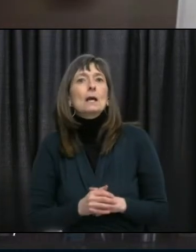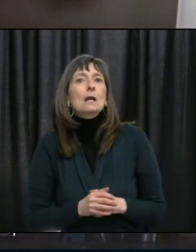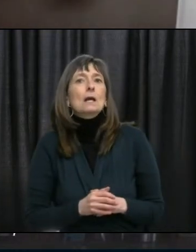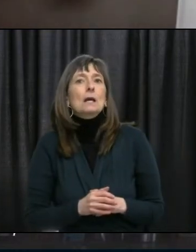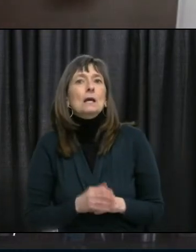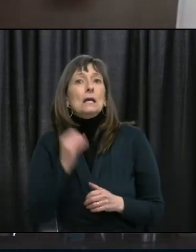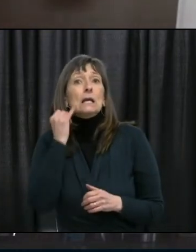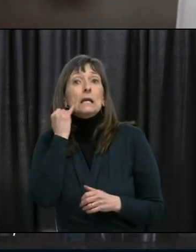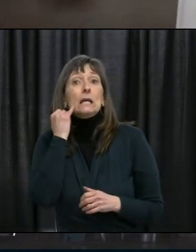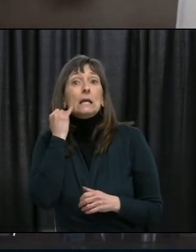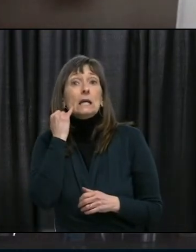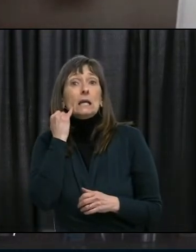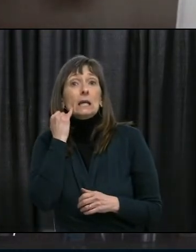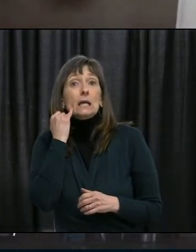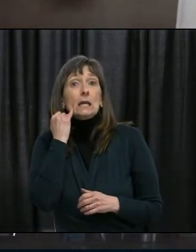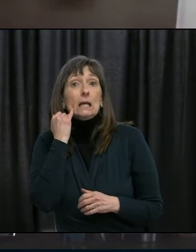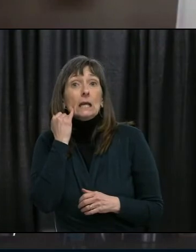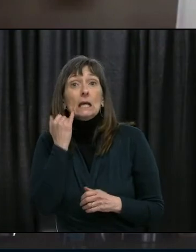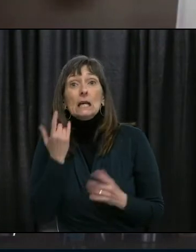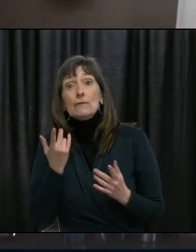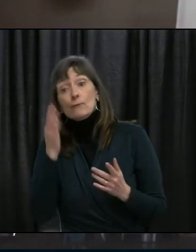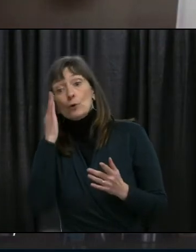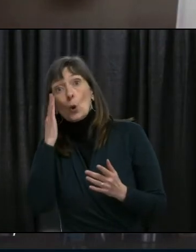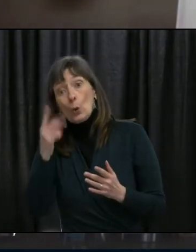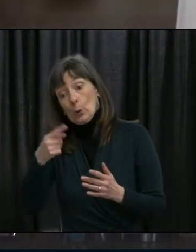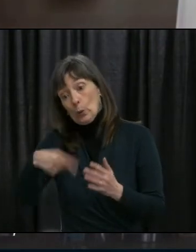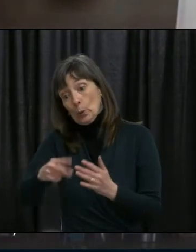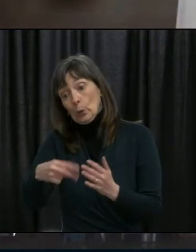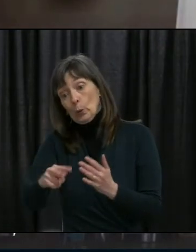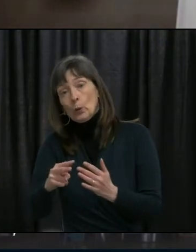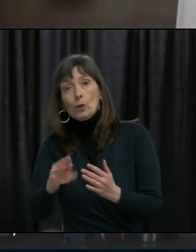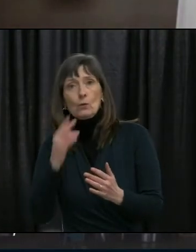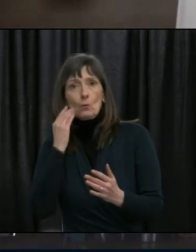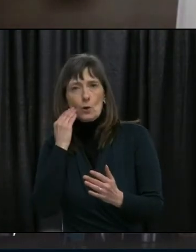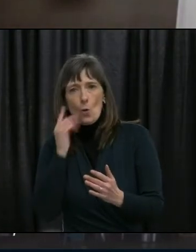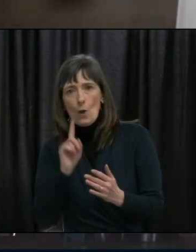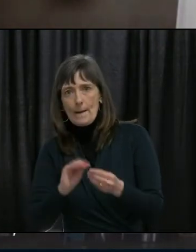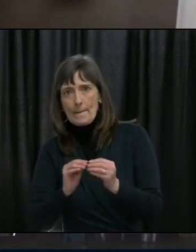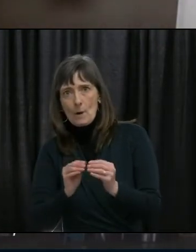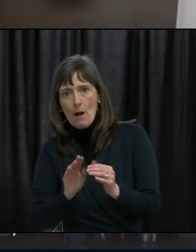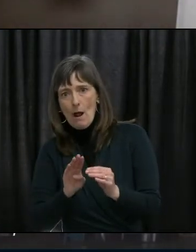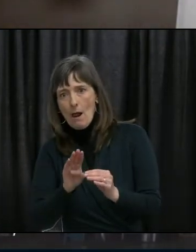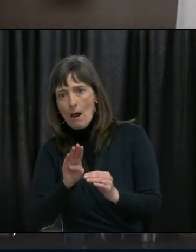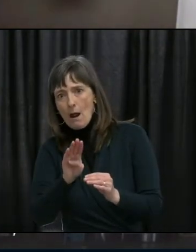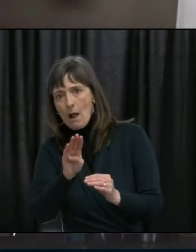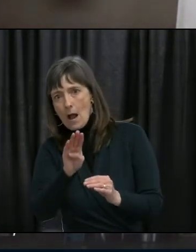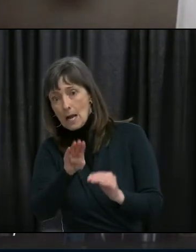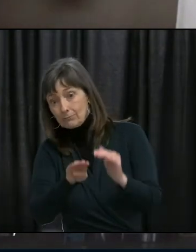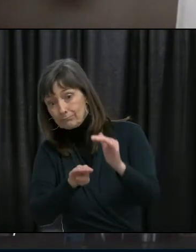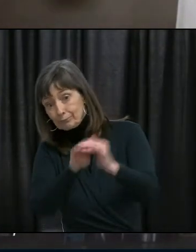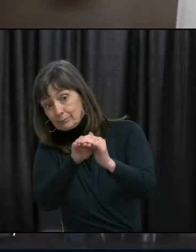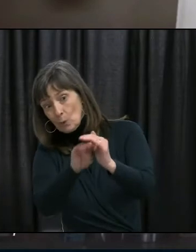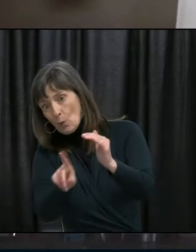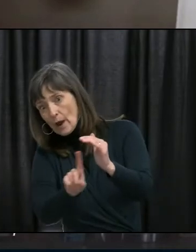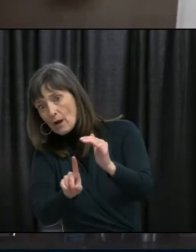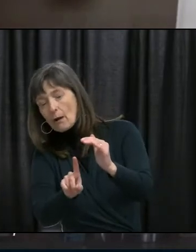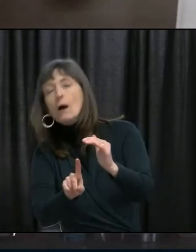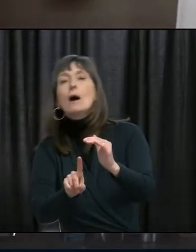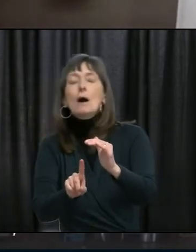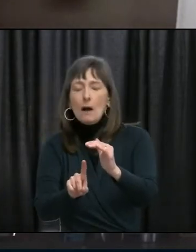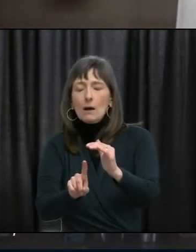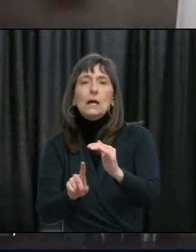of the magnitude of a surge and whether or not we would have facilities spare, as it were, we certainly are not